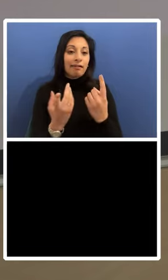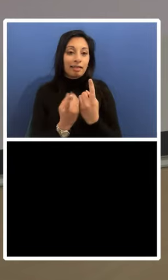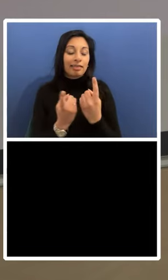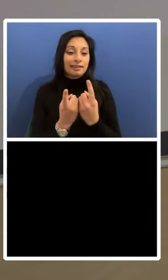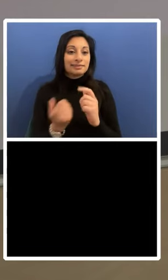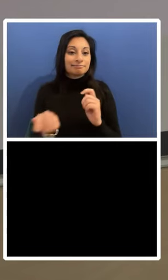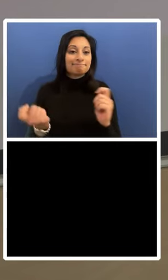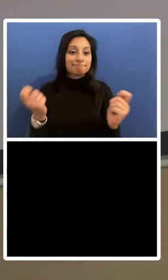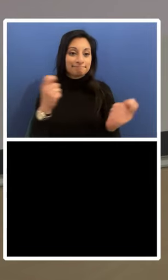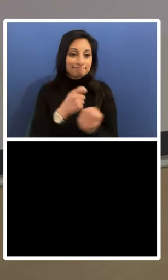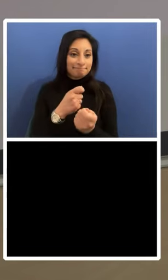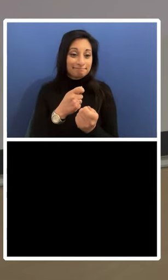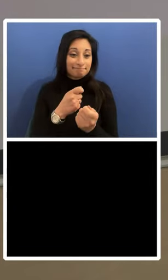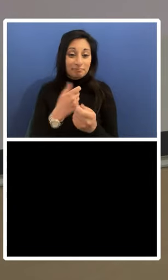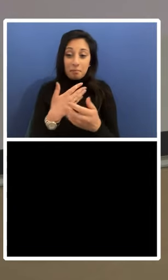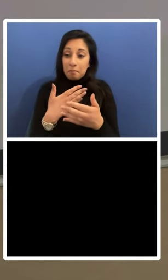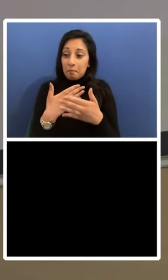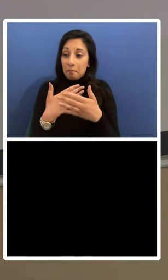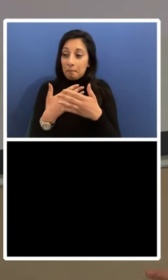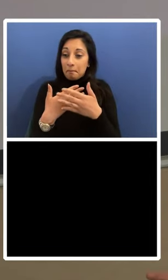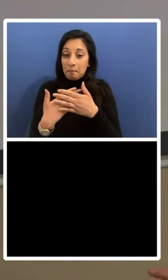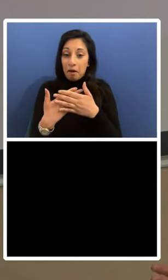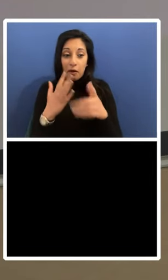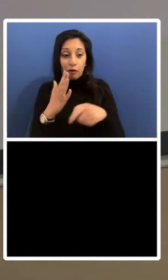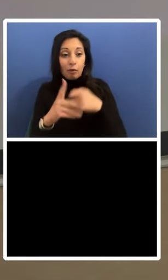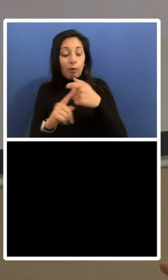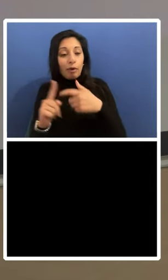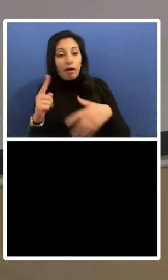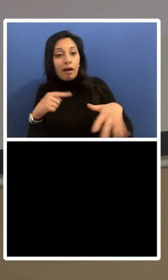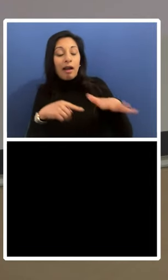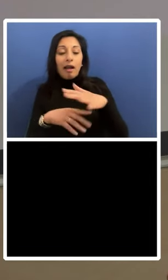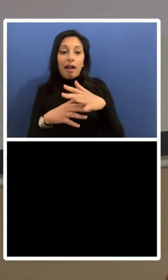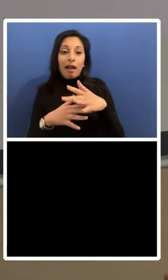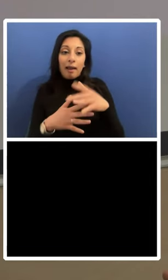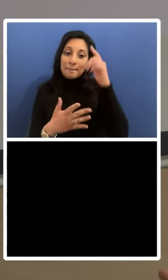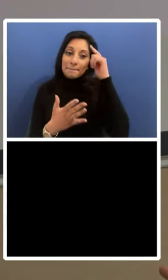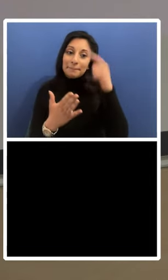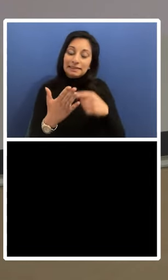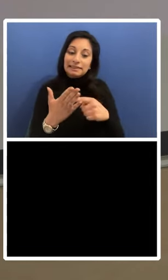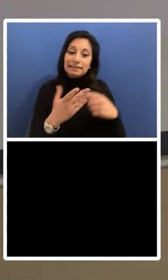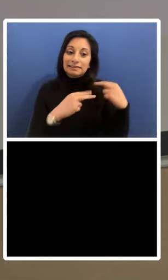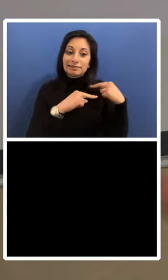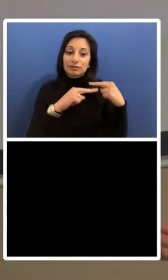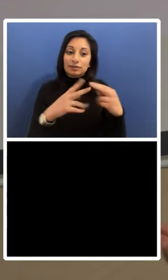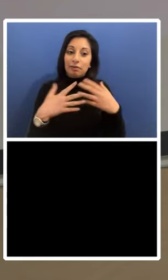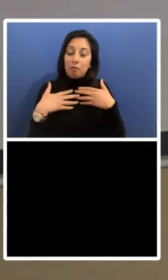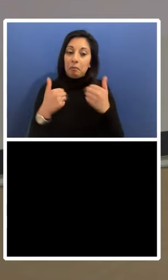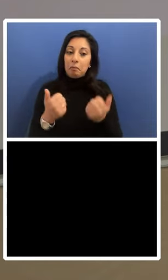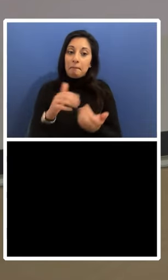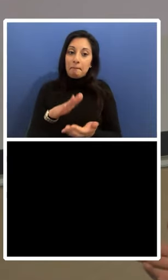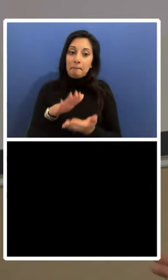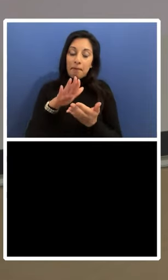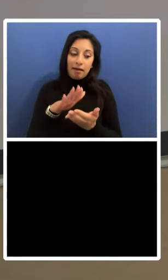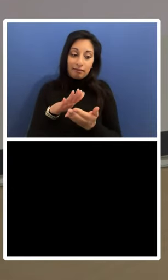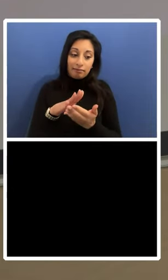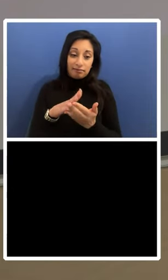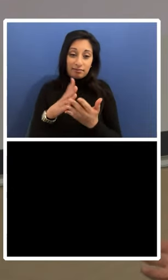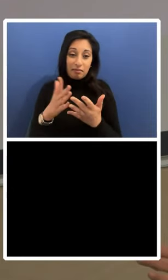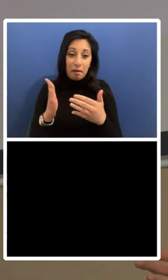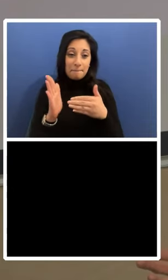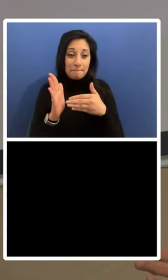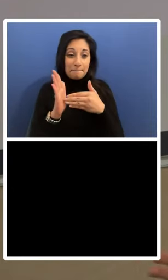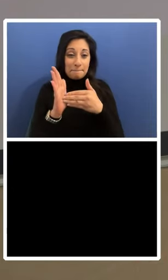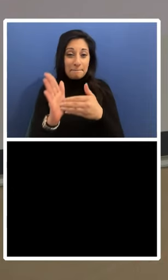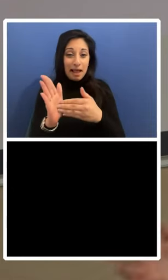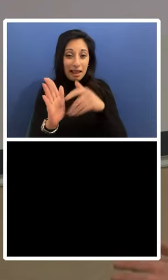British public are in support of things like a wealth tax, the introduction of wealth tax, yeah. including Conservative voters, okay. right? You've got a growing group of millionaires who are also out there wanting